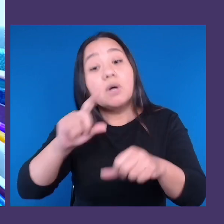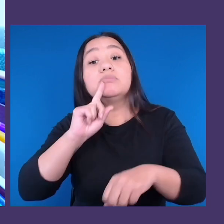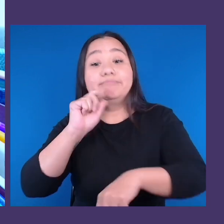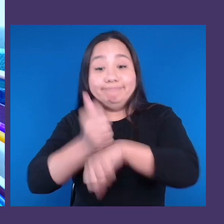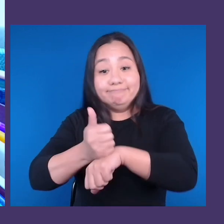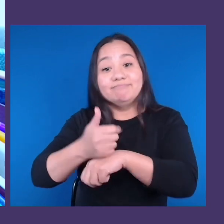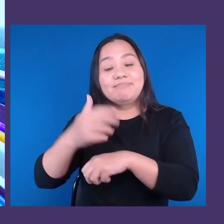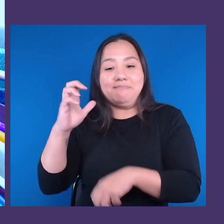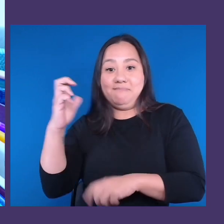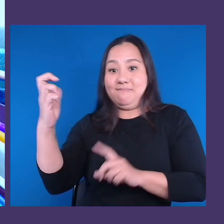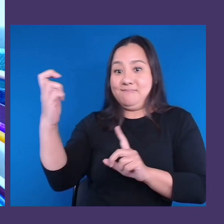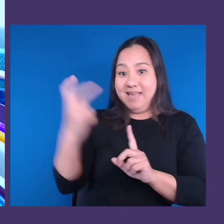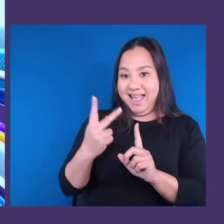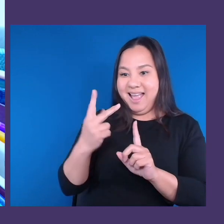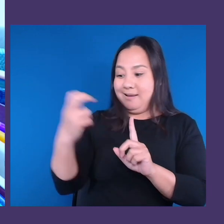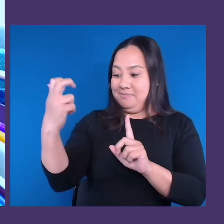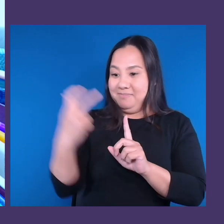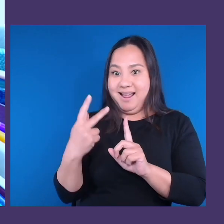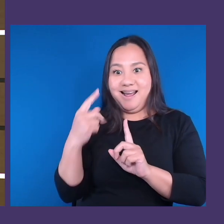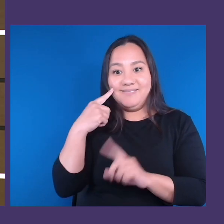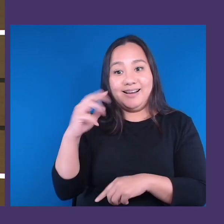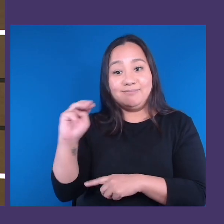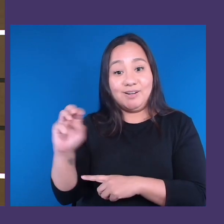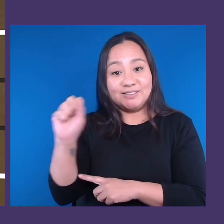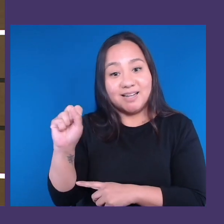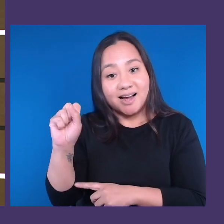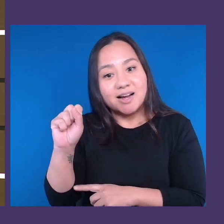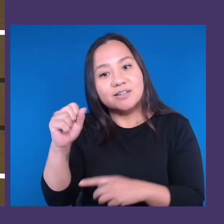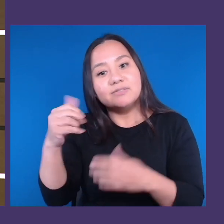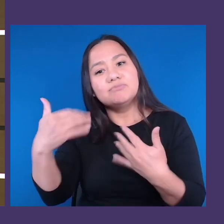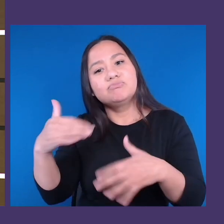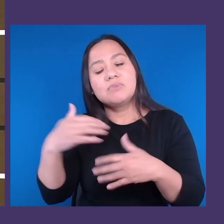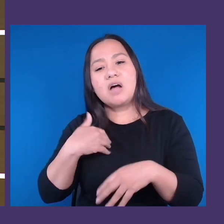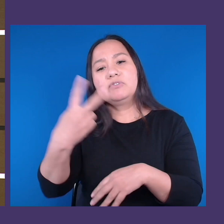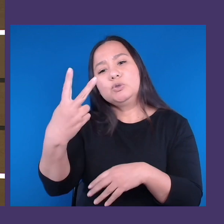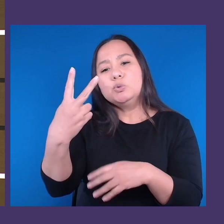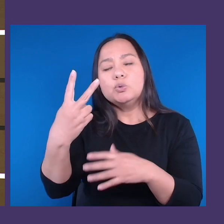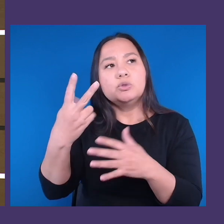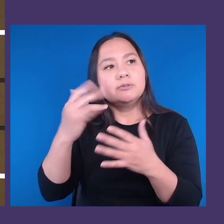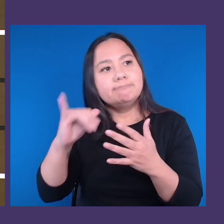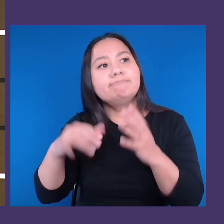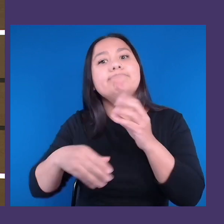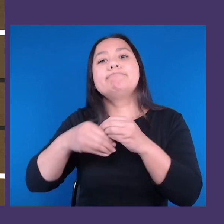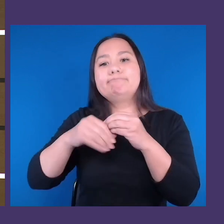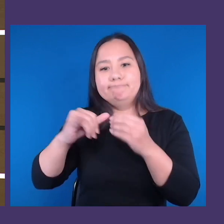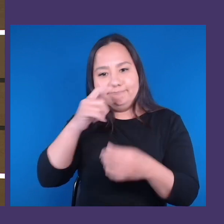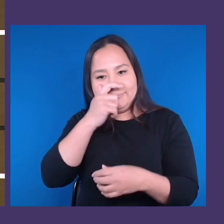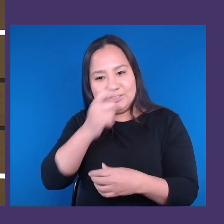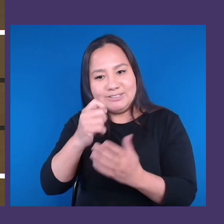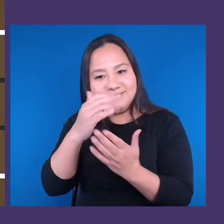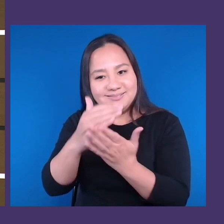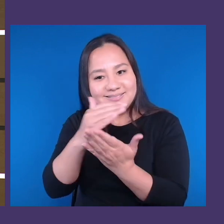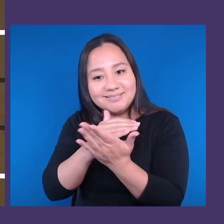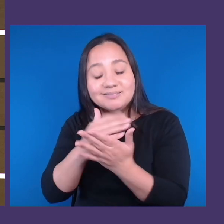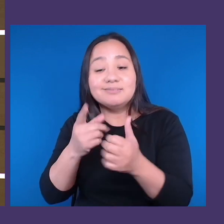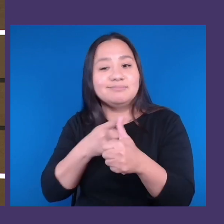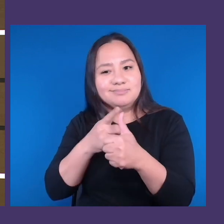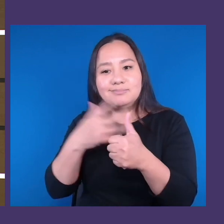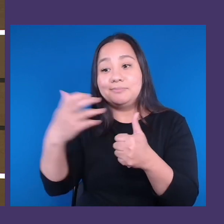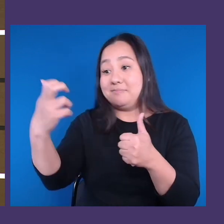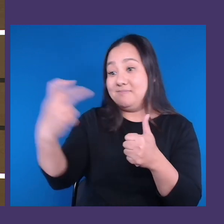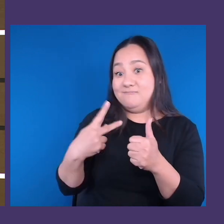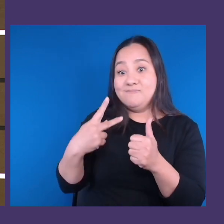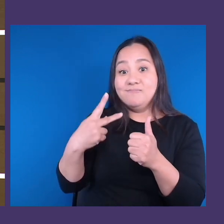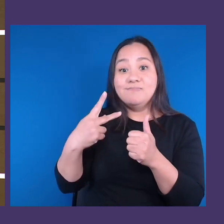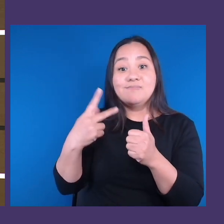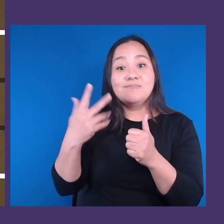Microsoft really has had two additional interesting lessons. First, the comeback started not because